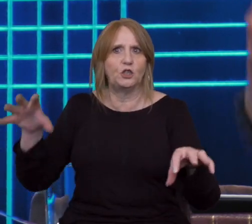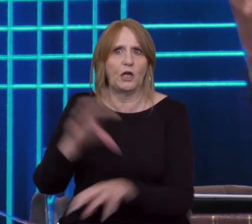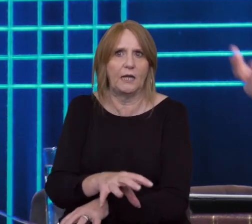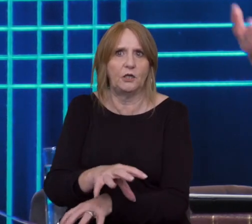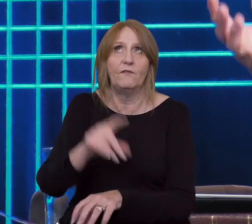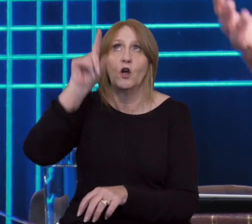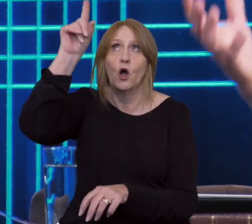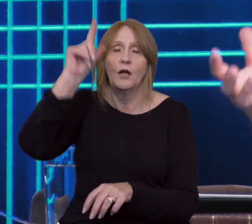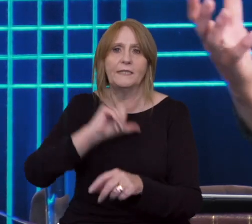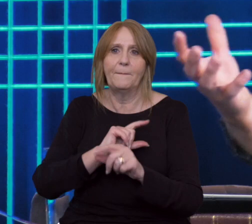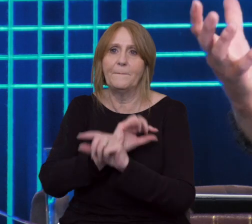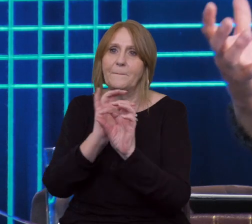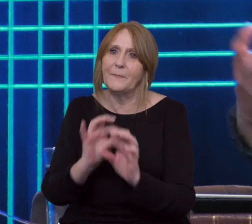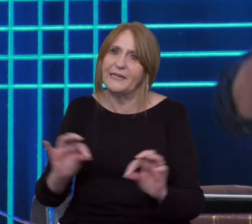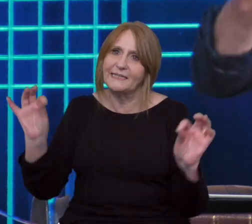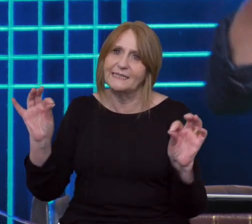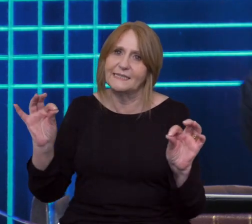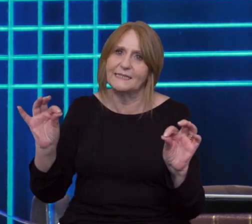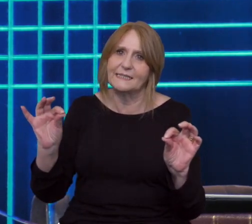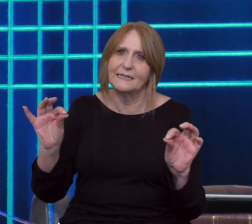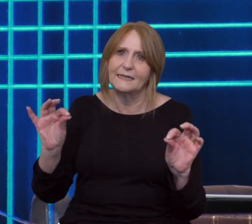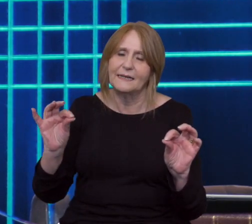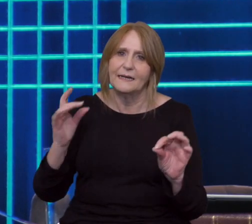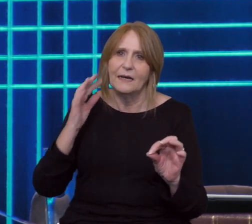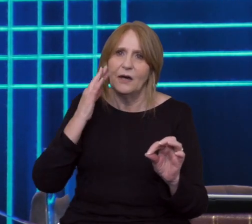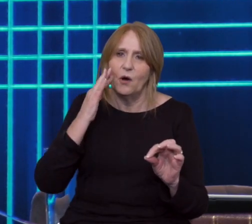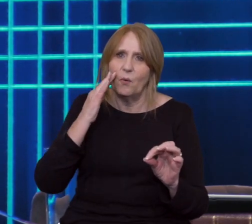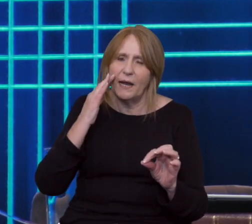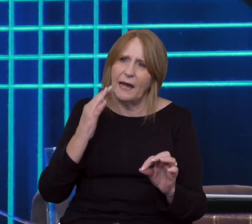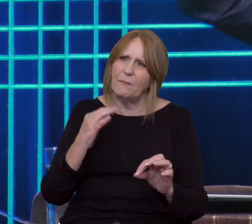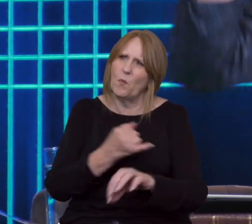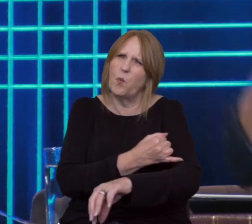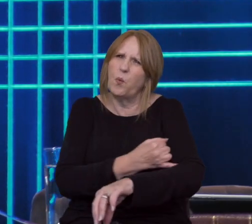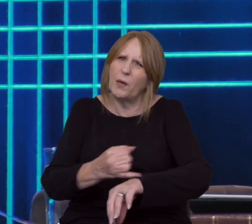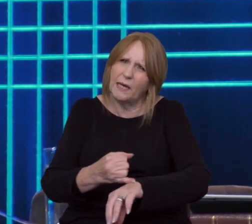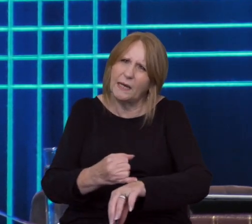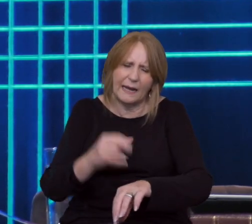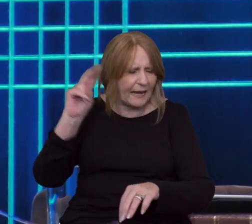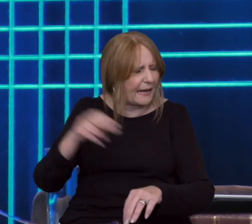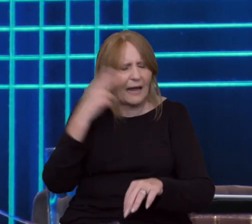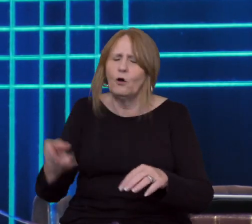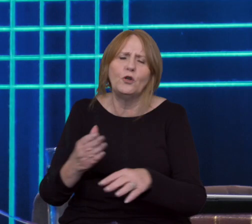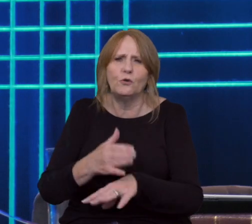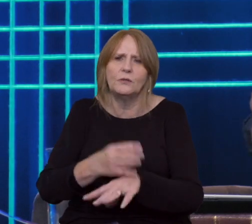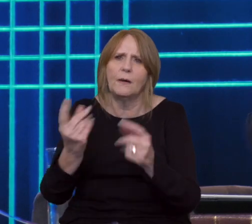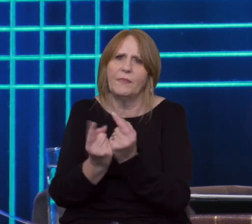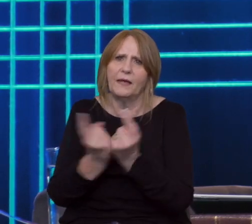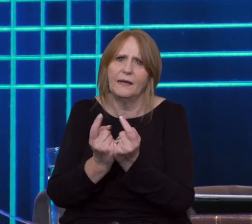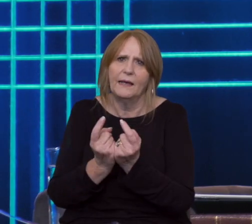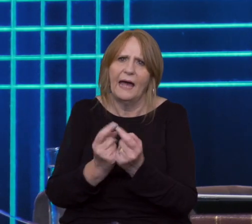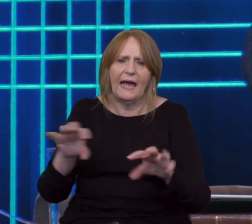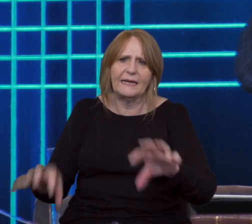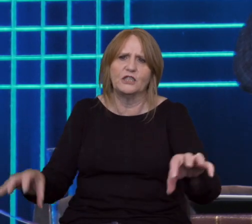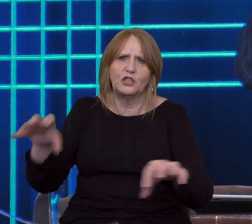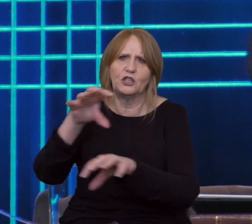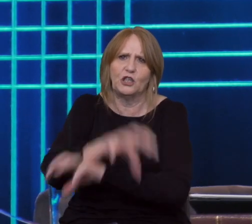challenge, I think, in my own ability, I cannot do that. I exchange my weakness for the strength and the power of God. When I face a dilemma and a problem, I think,